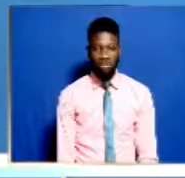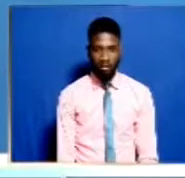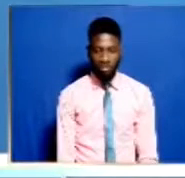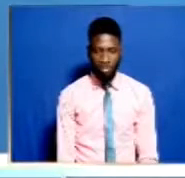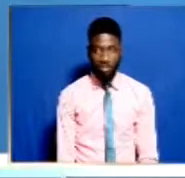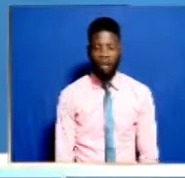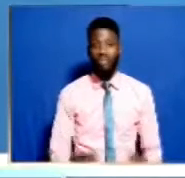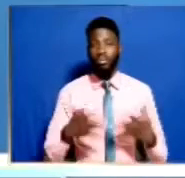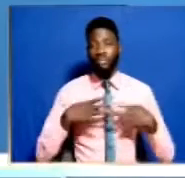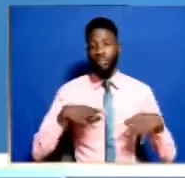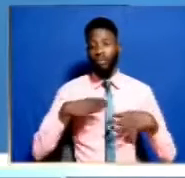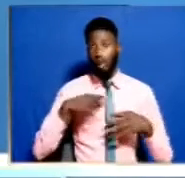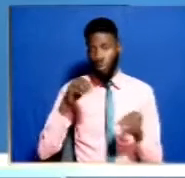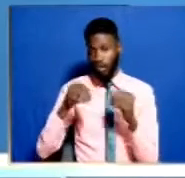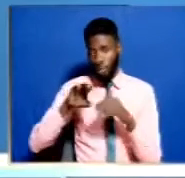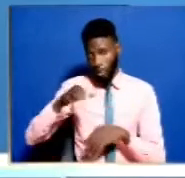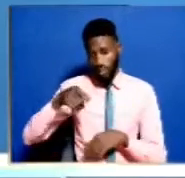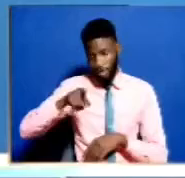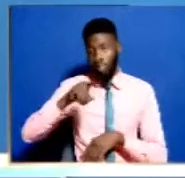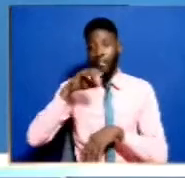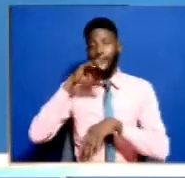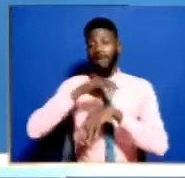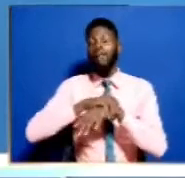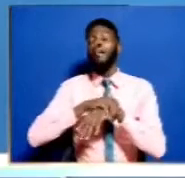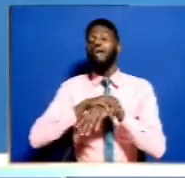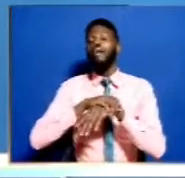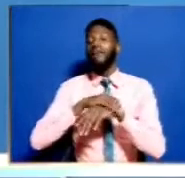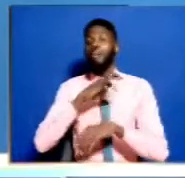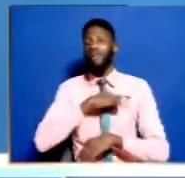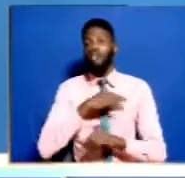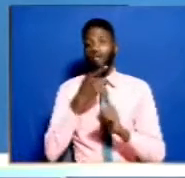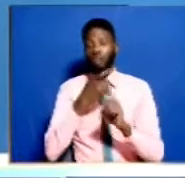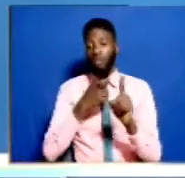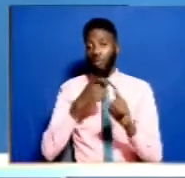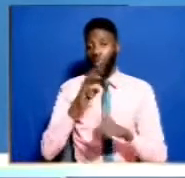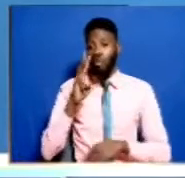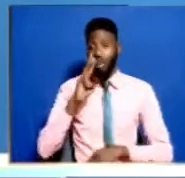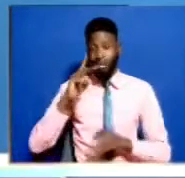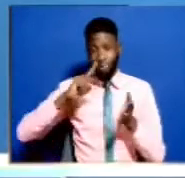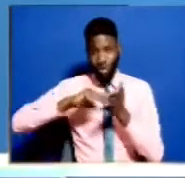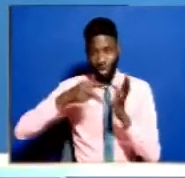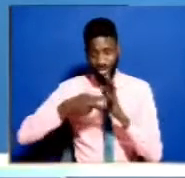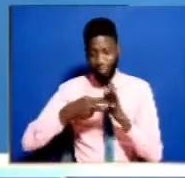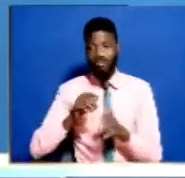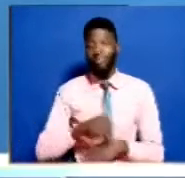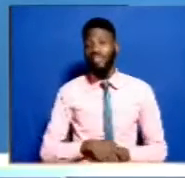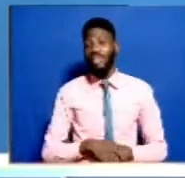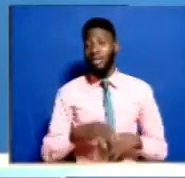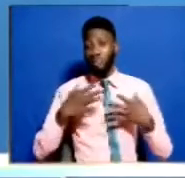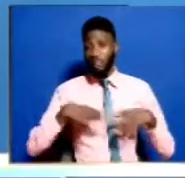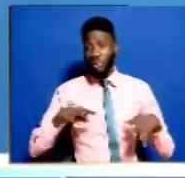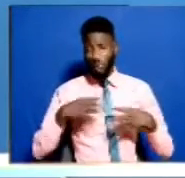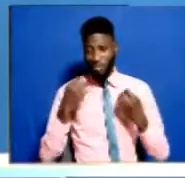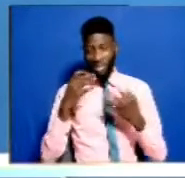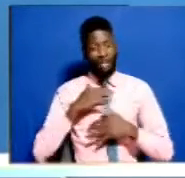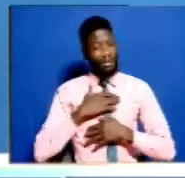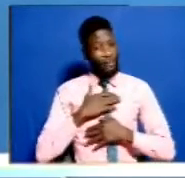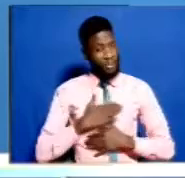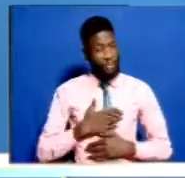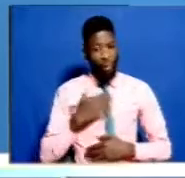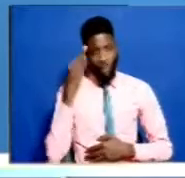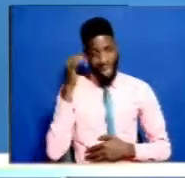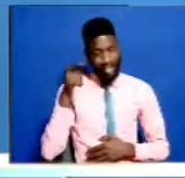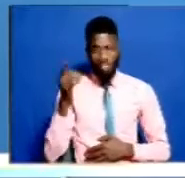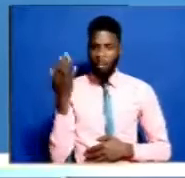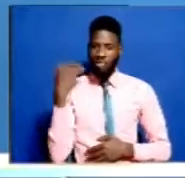project courtesy of gaming company Mozart Bet Kenya. The project comes as a relief to hundreds of locals who have had to walk